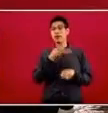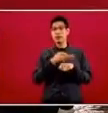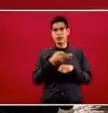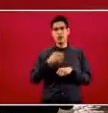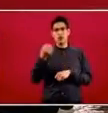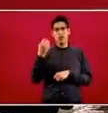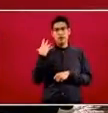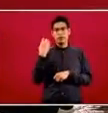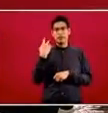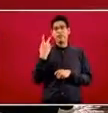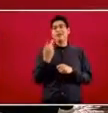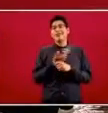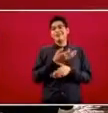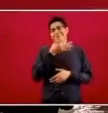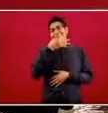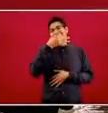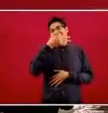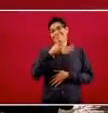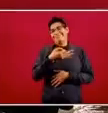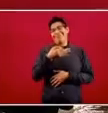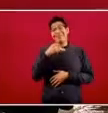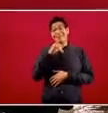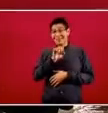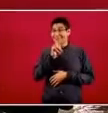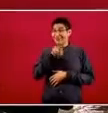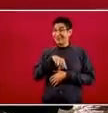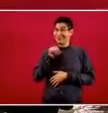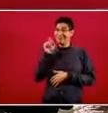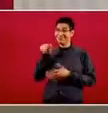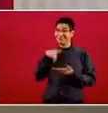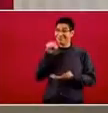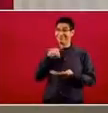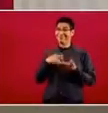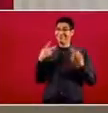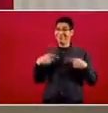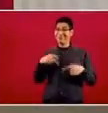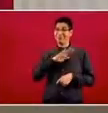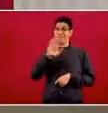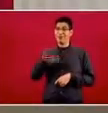his house. And we also deeply lament